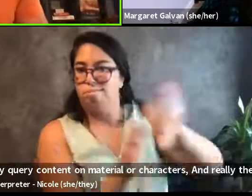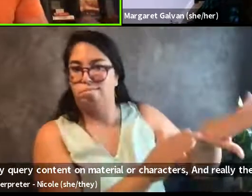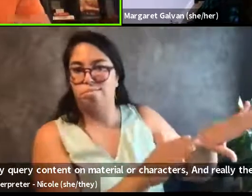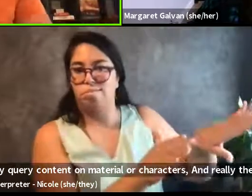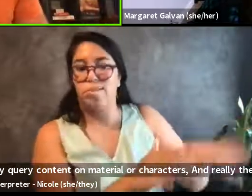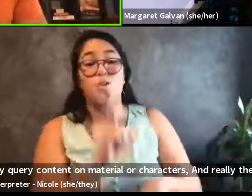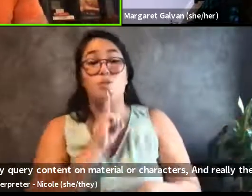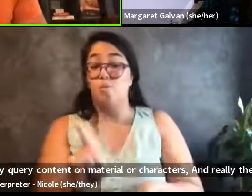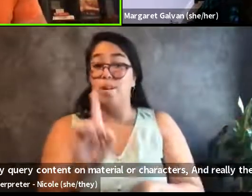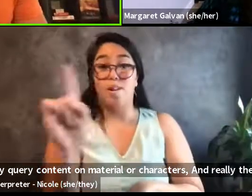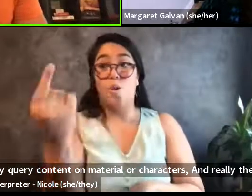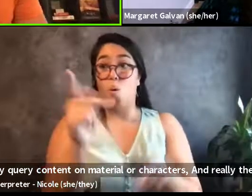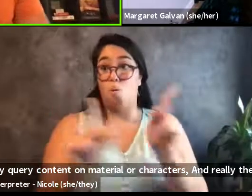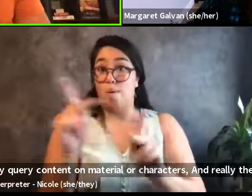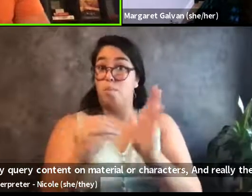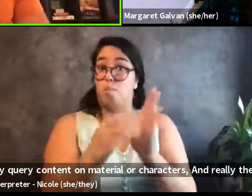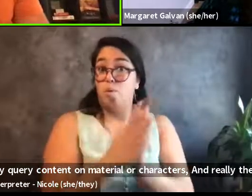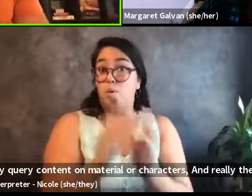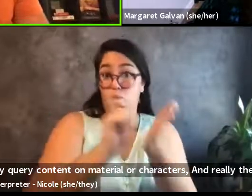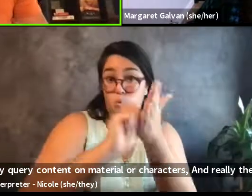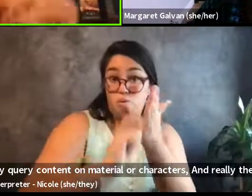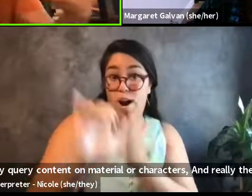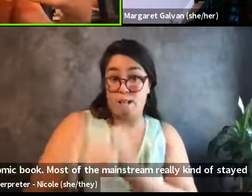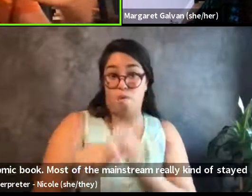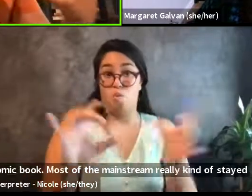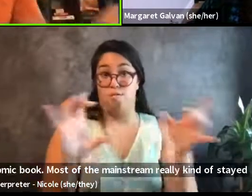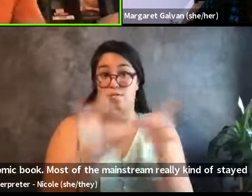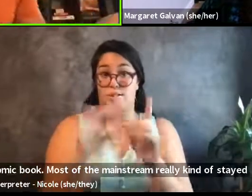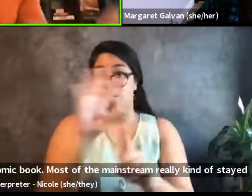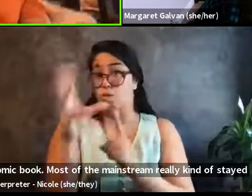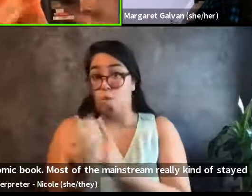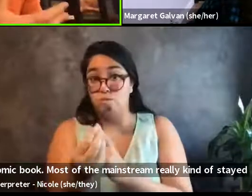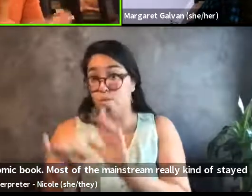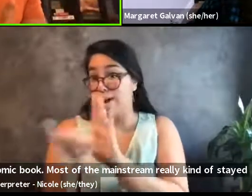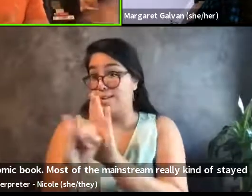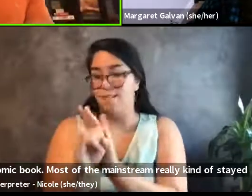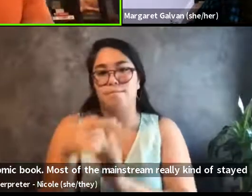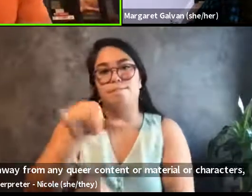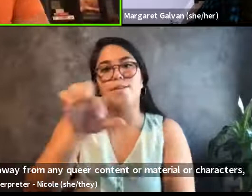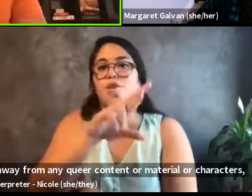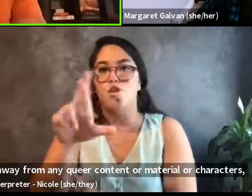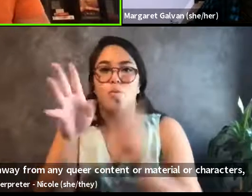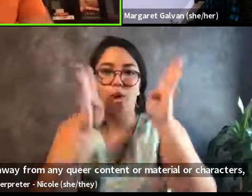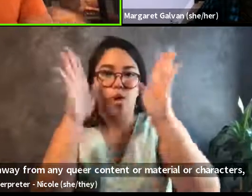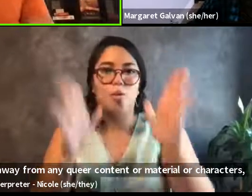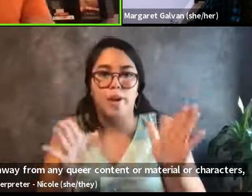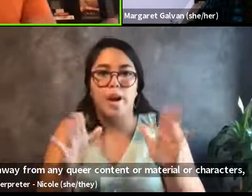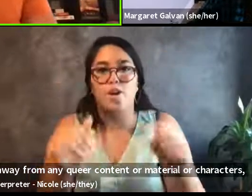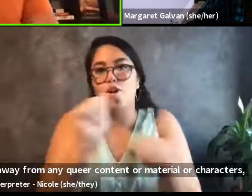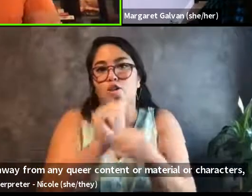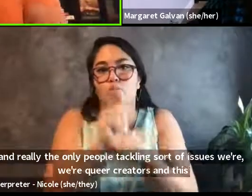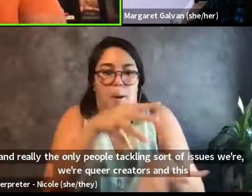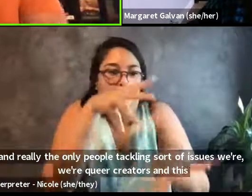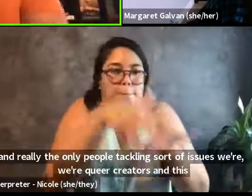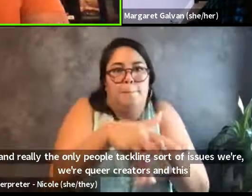people tackling sort of issues were, um, were, um, queer creators in this, in this underground. And they hadn't been invited into,